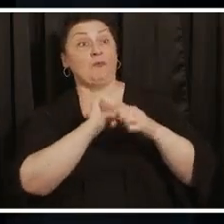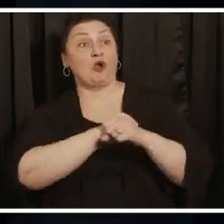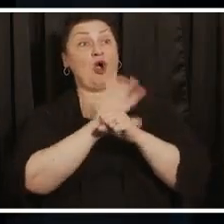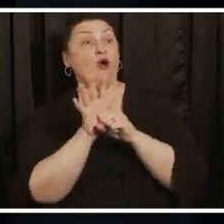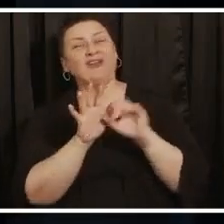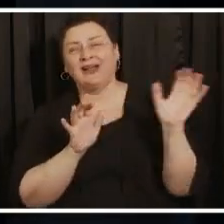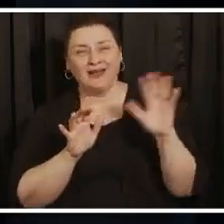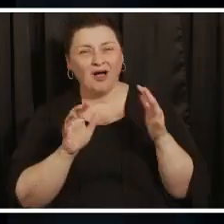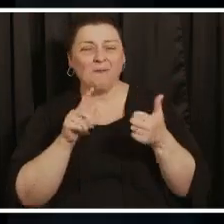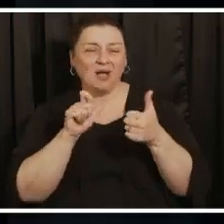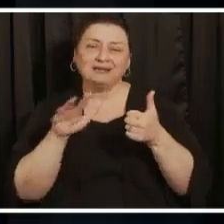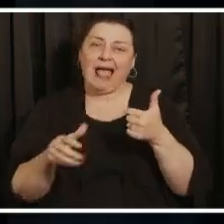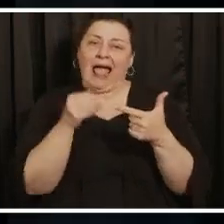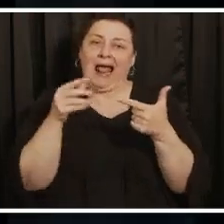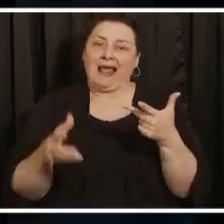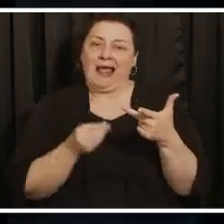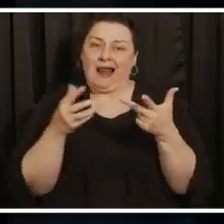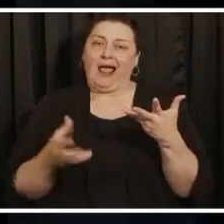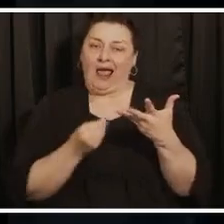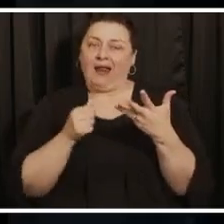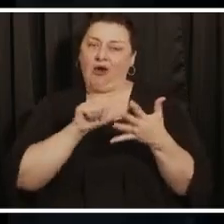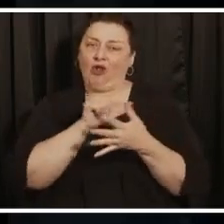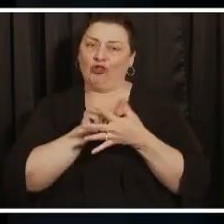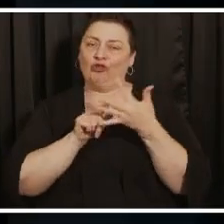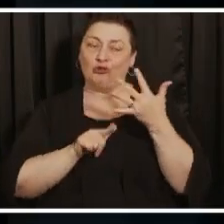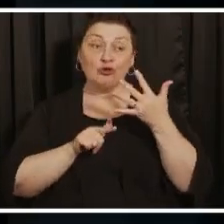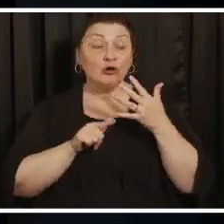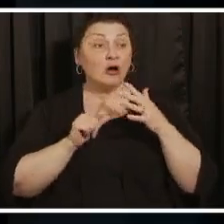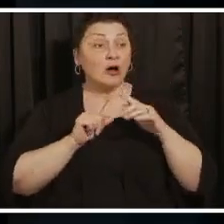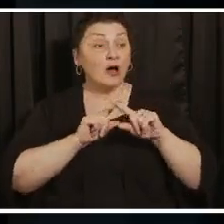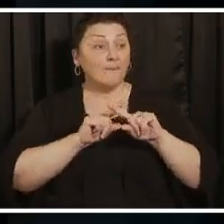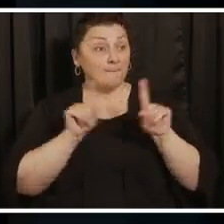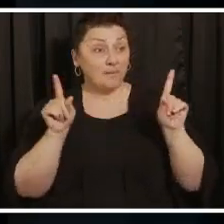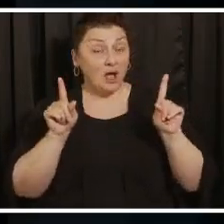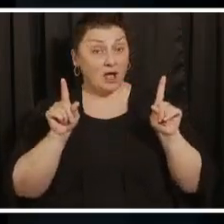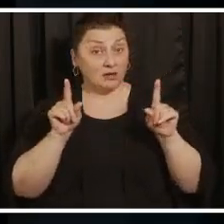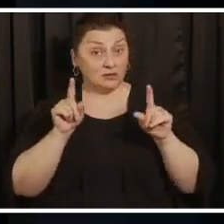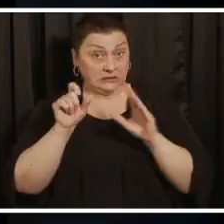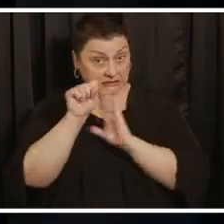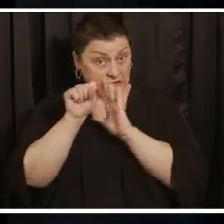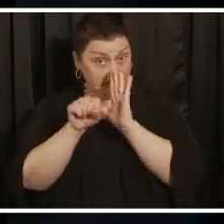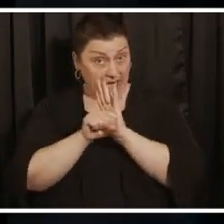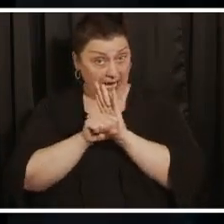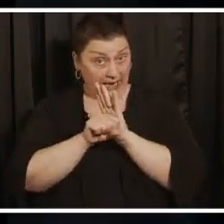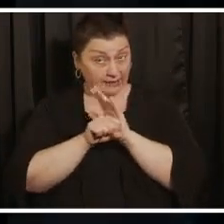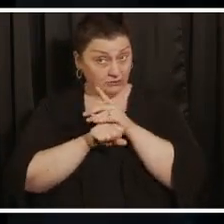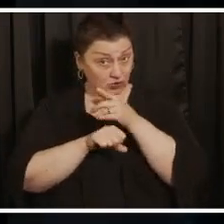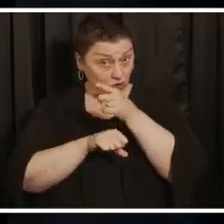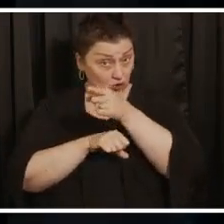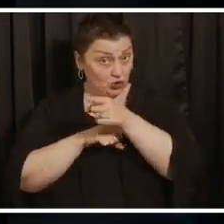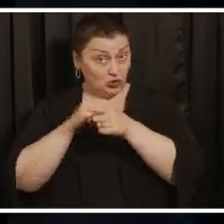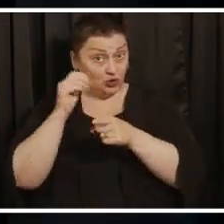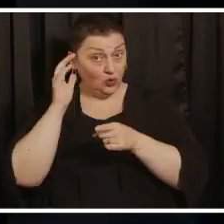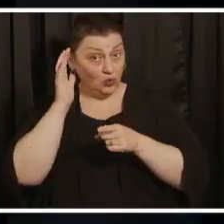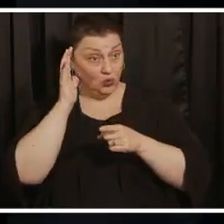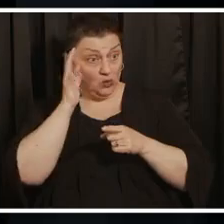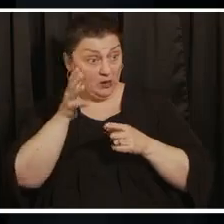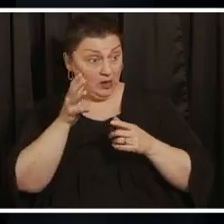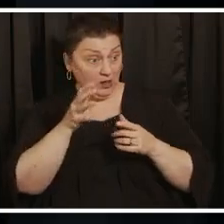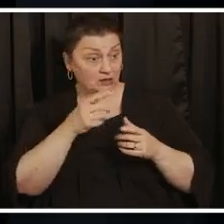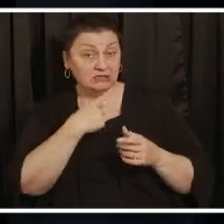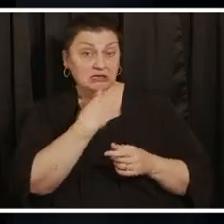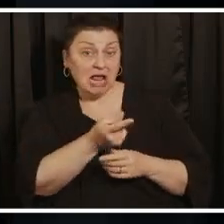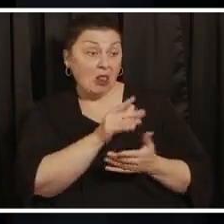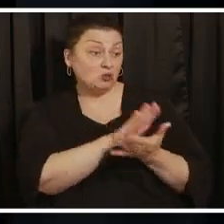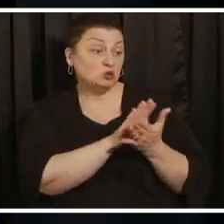the state requiring masks doesn't preclude districts from adopting more. Right? The state can say we're requiring masks for students and also you should be doing